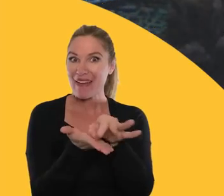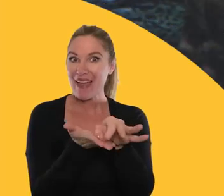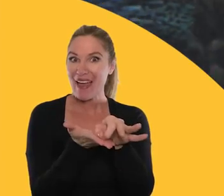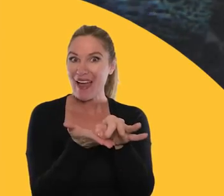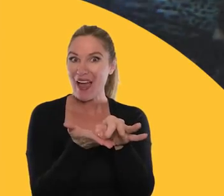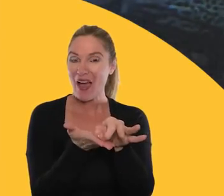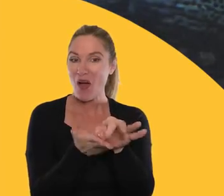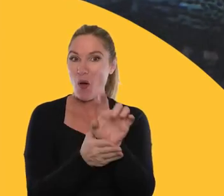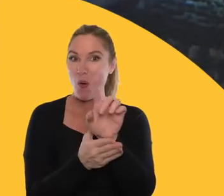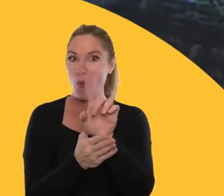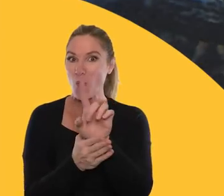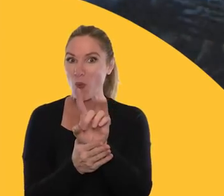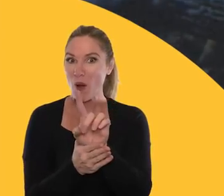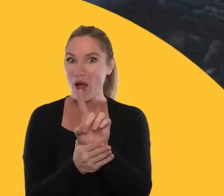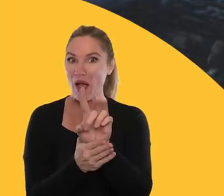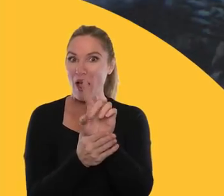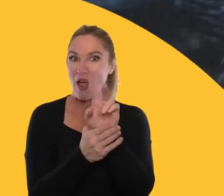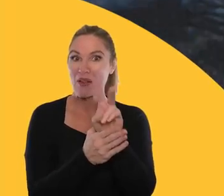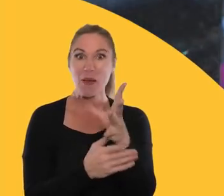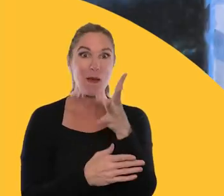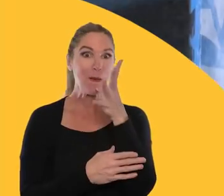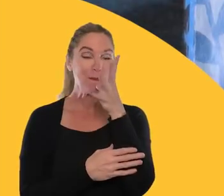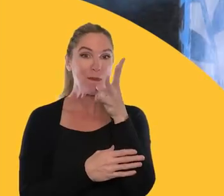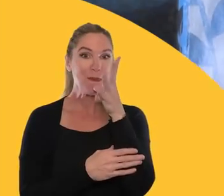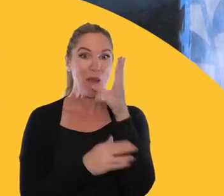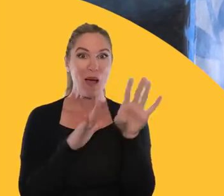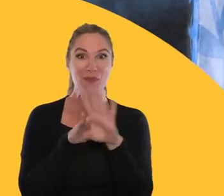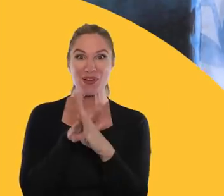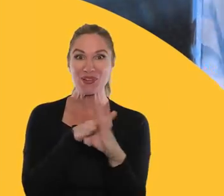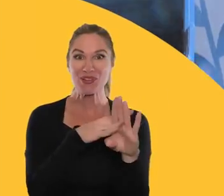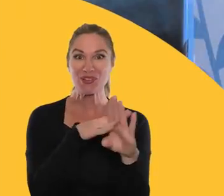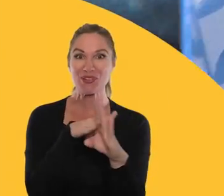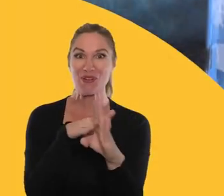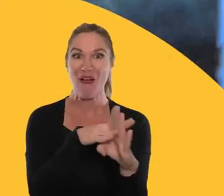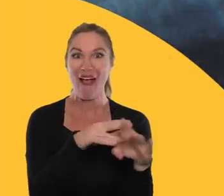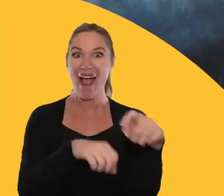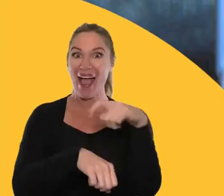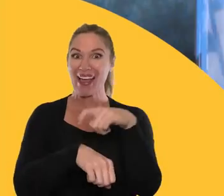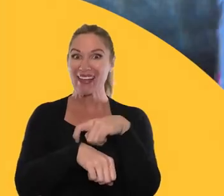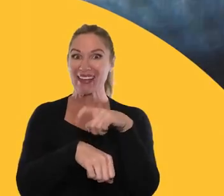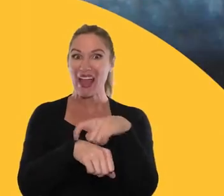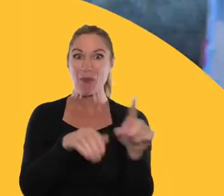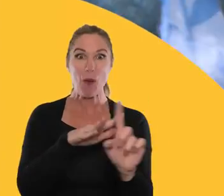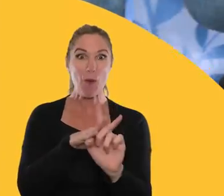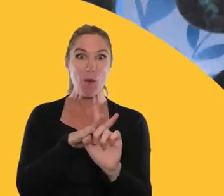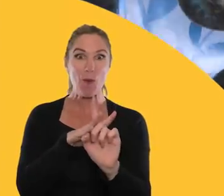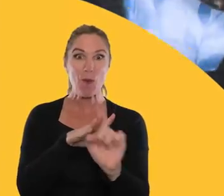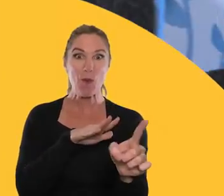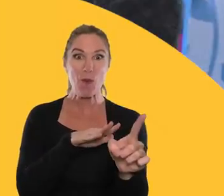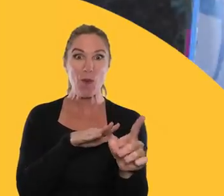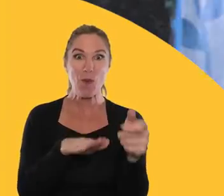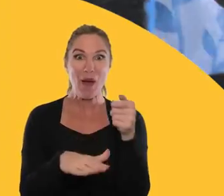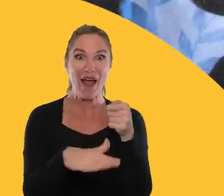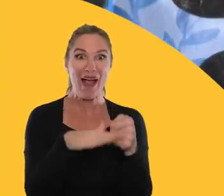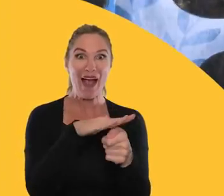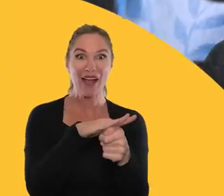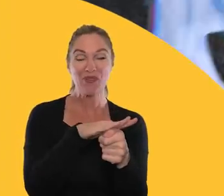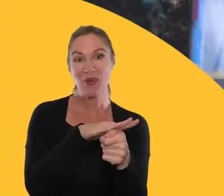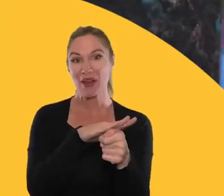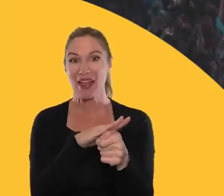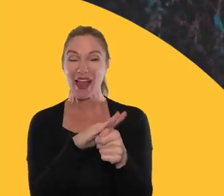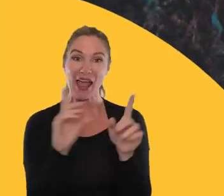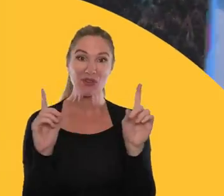count down one by one. Mama Shark, it's time to run. Run and